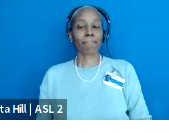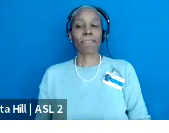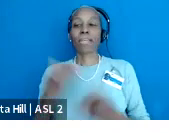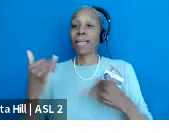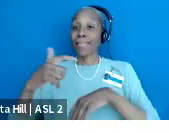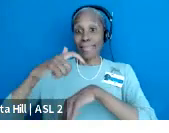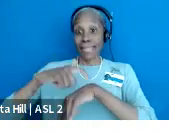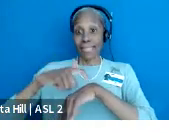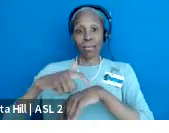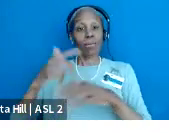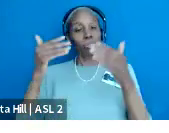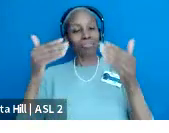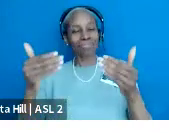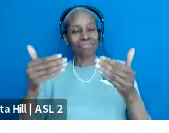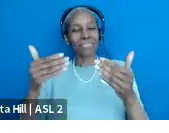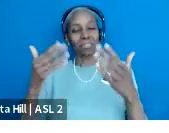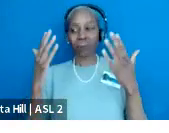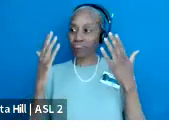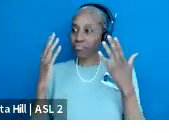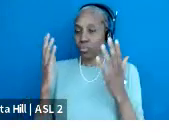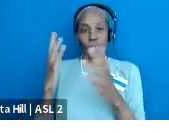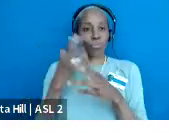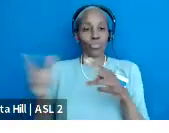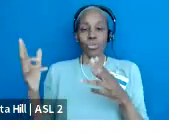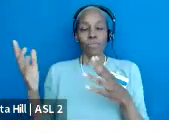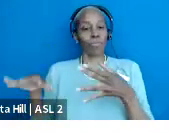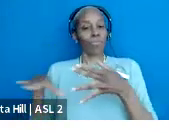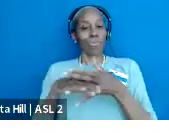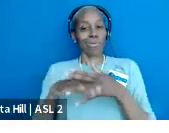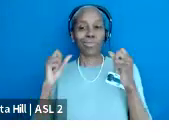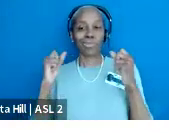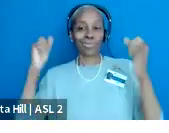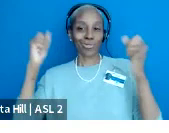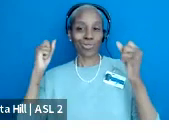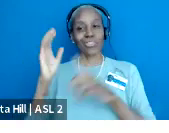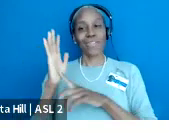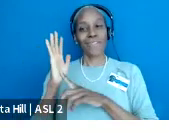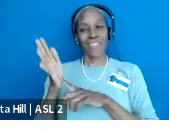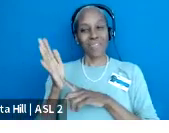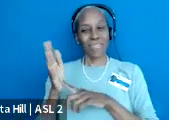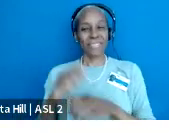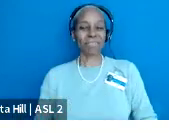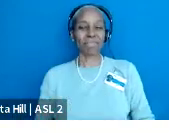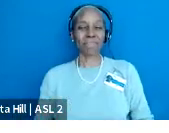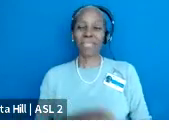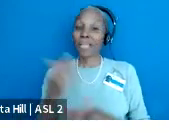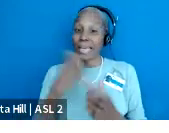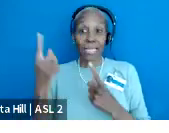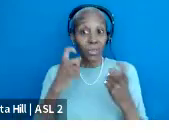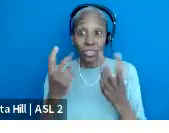This time, we're going to go forward with a quick break and stretch, approximately 5 minutes, unless there are